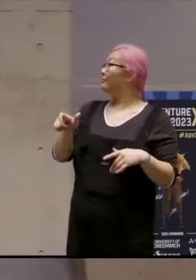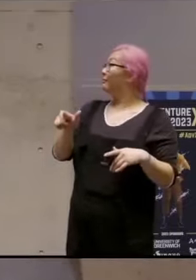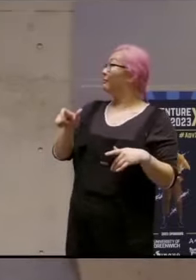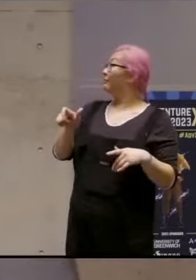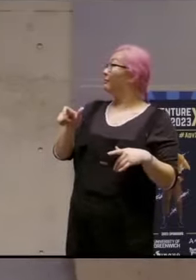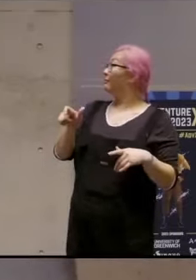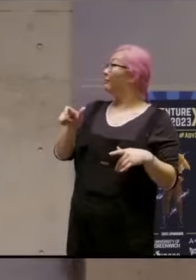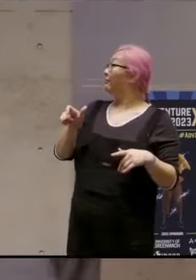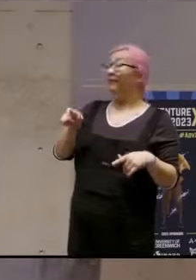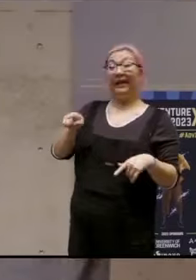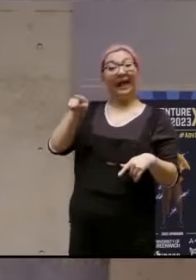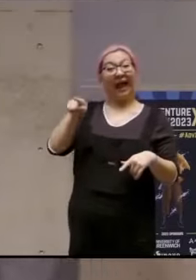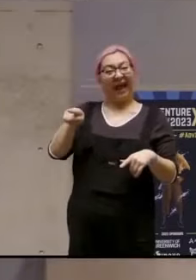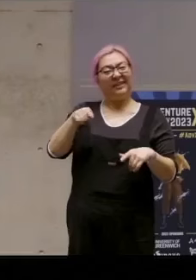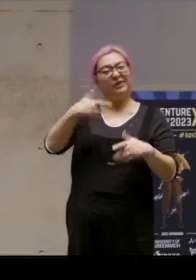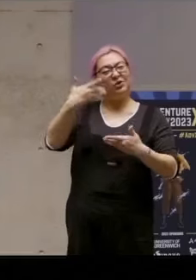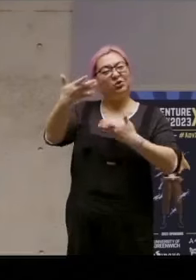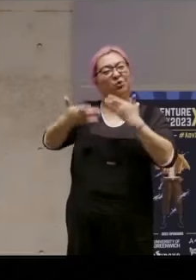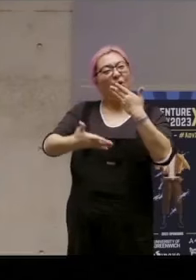as a bold boy.